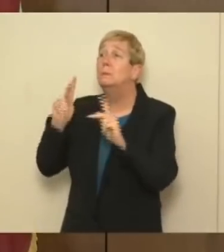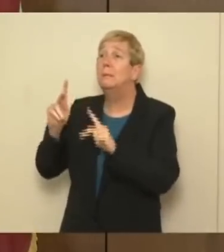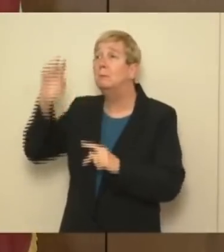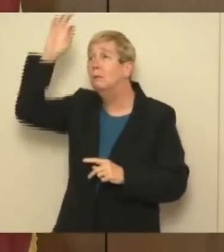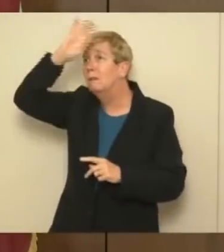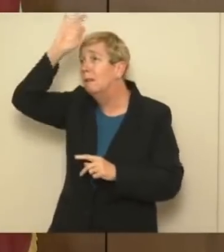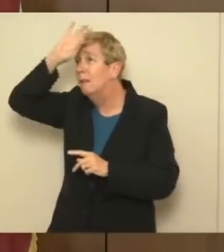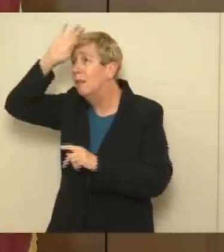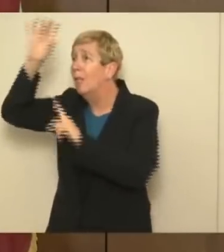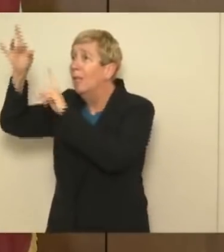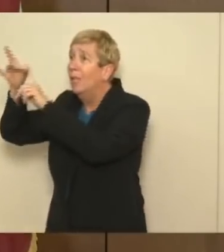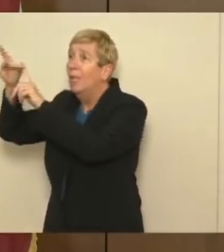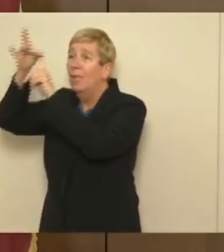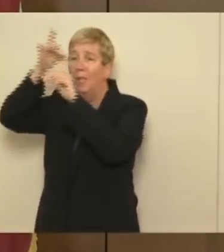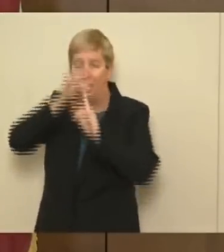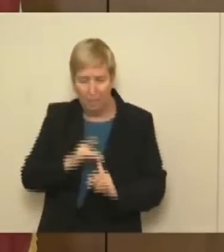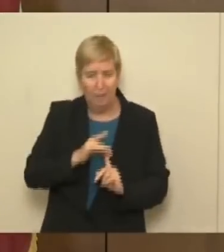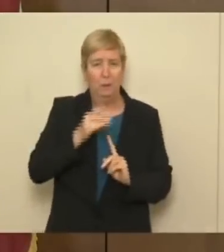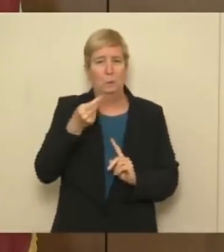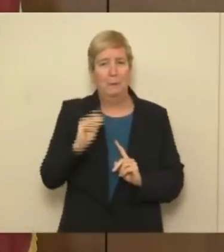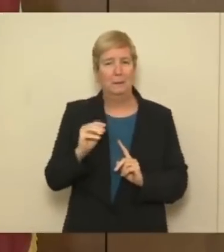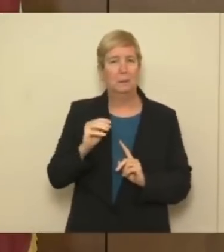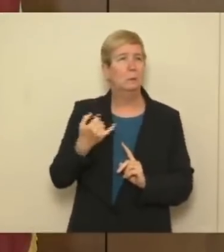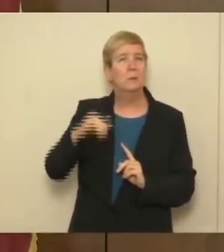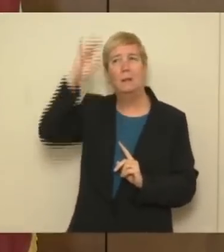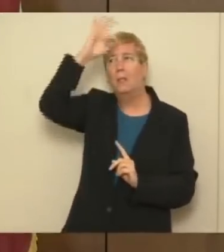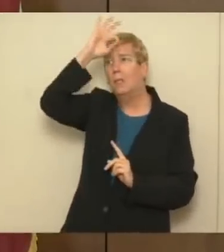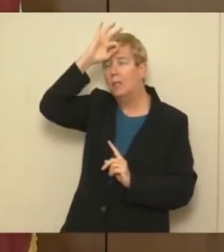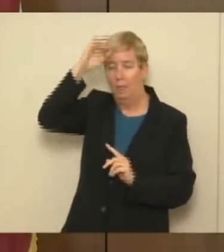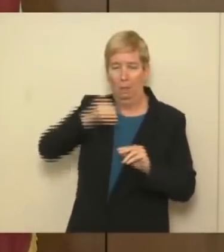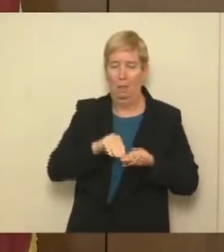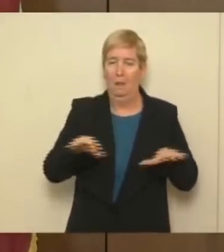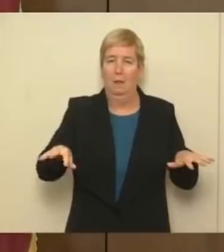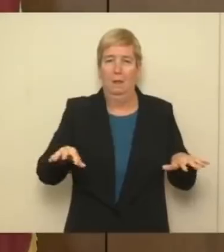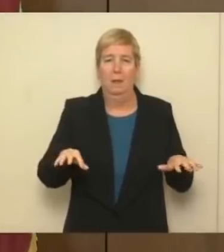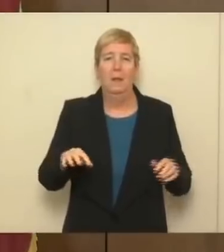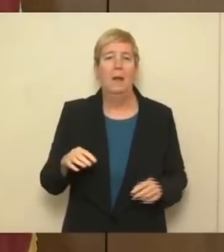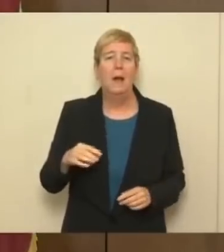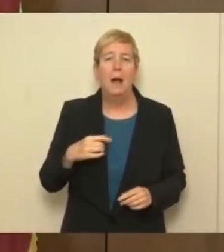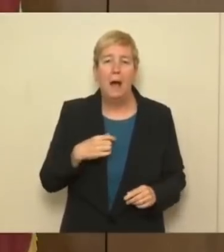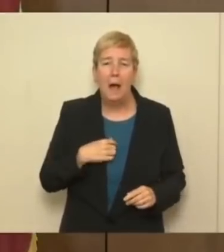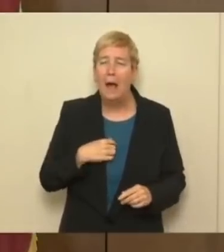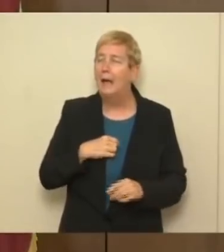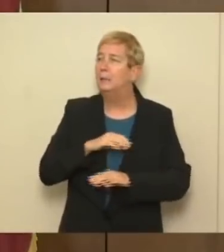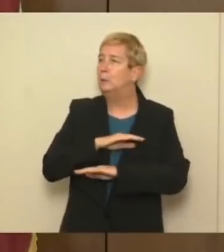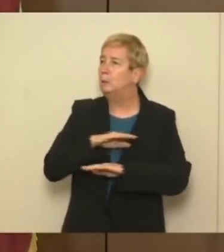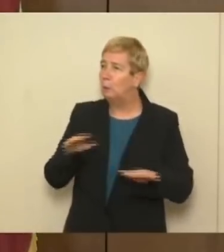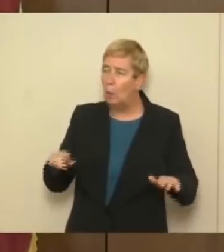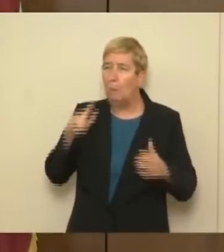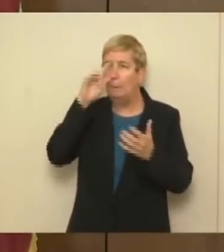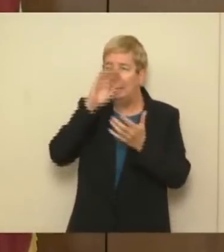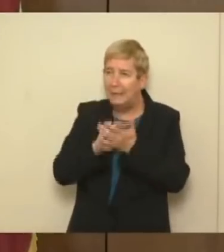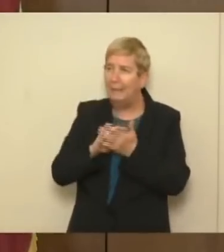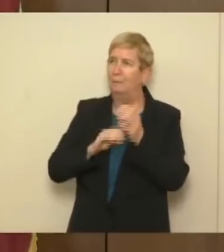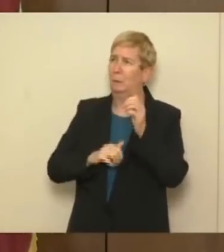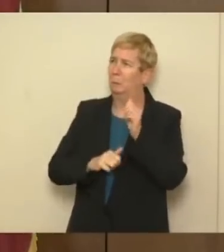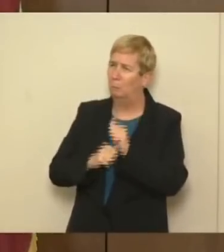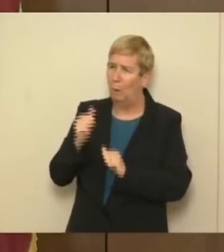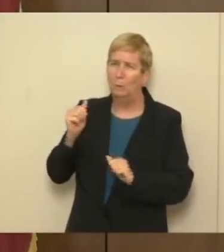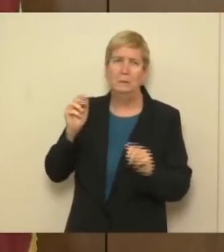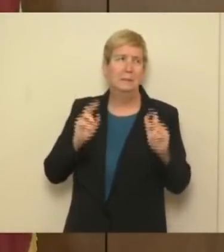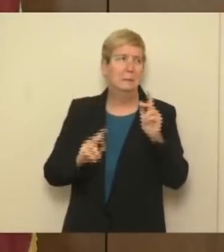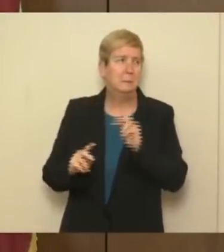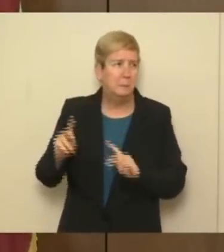asymptomatic. I don't believe that the vast, overwhelming majority of Americans purposely spread